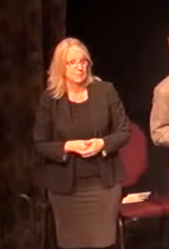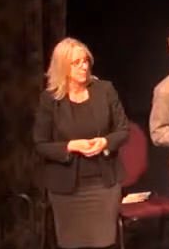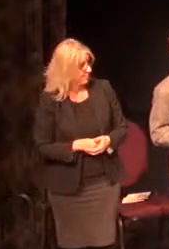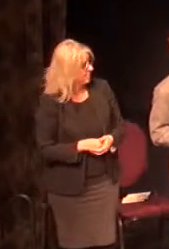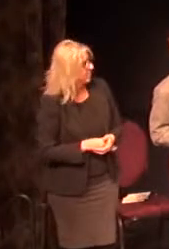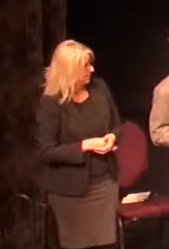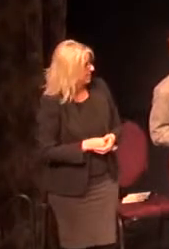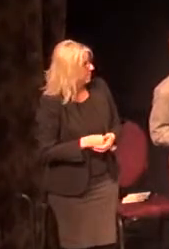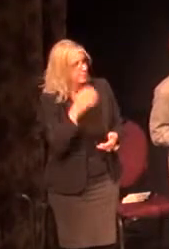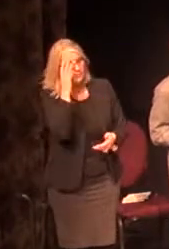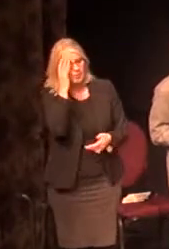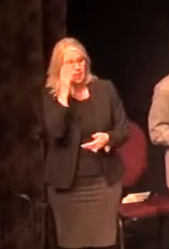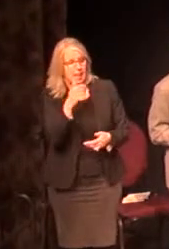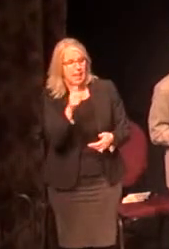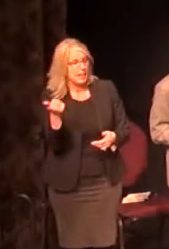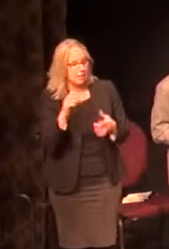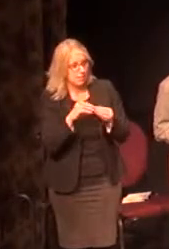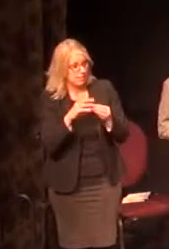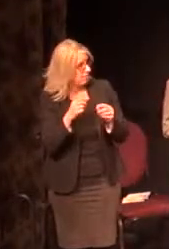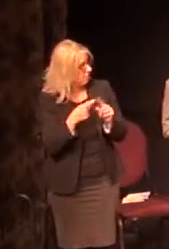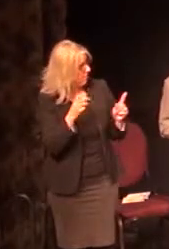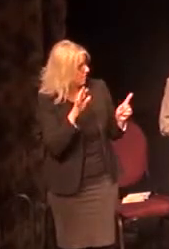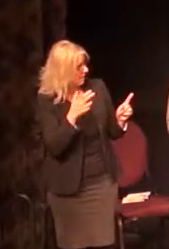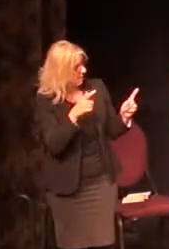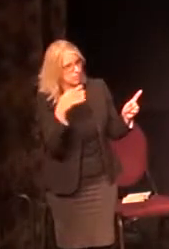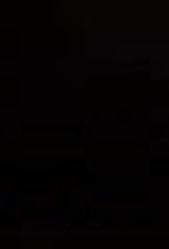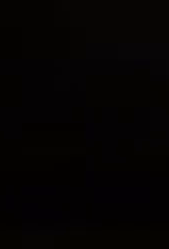Okay, any comment from Michael? That's very useful.